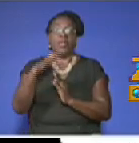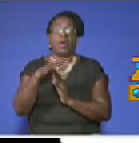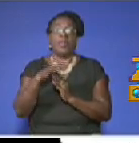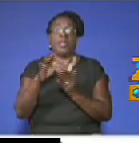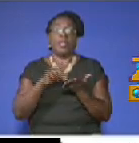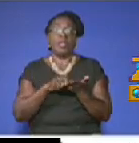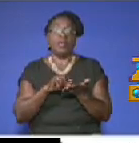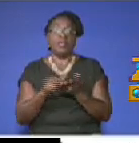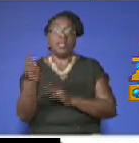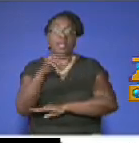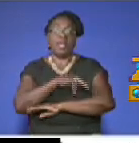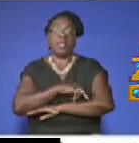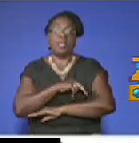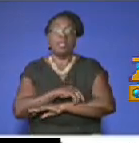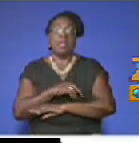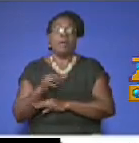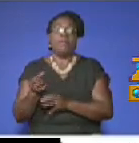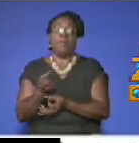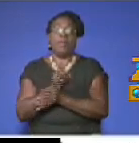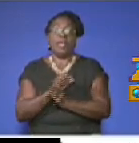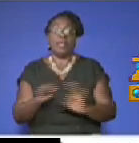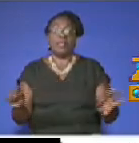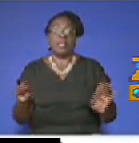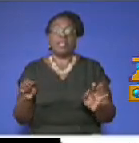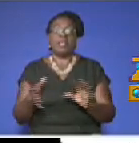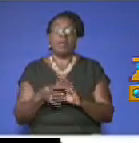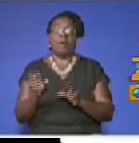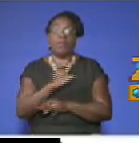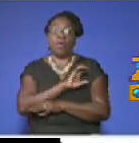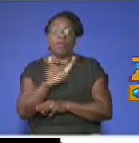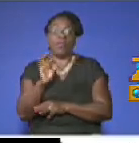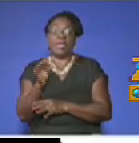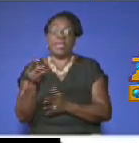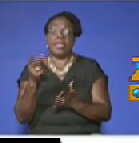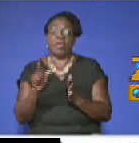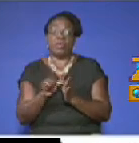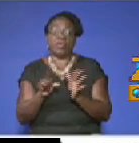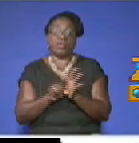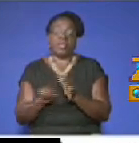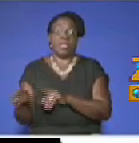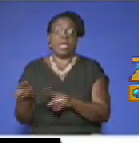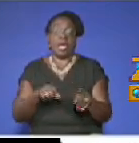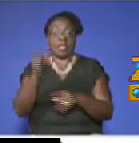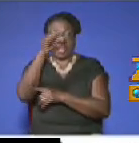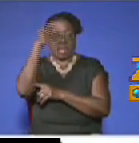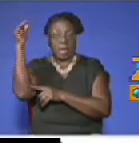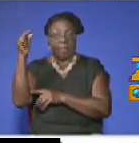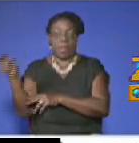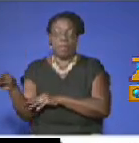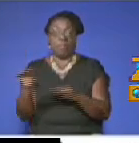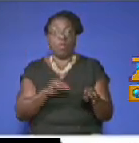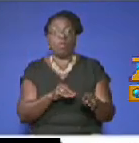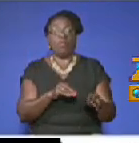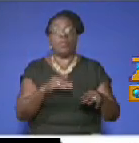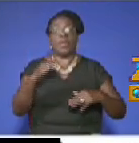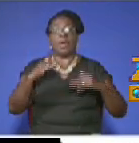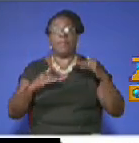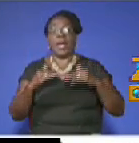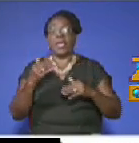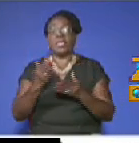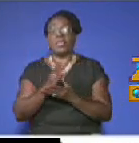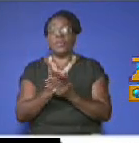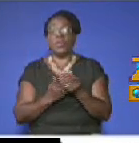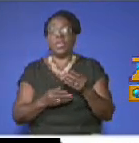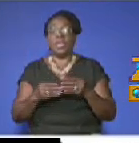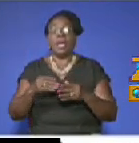Topping the news tonight, a further relaxation of COVID-19 restrictions as the government moves to strike a balance between bolstering